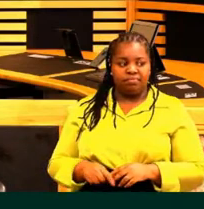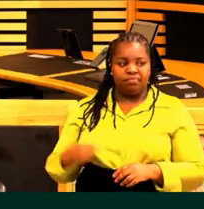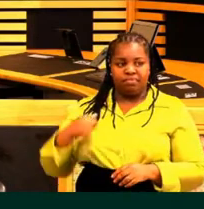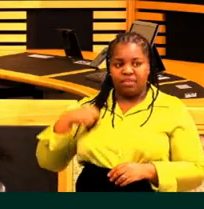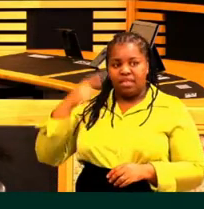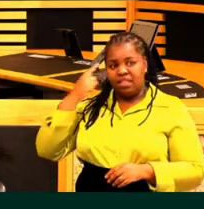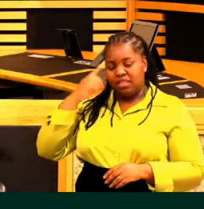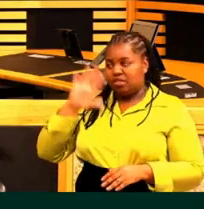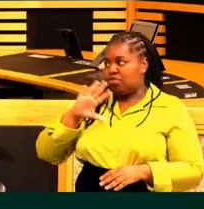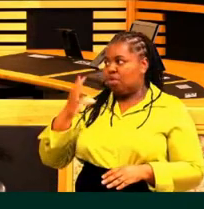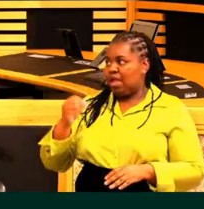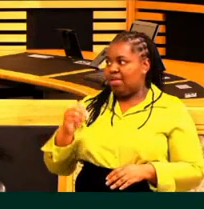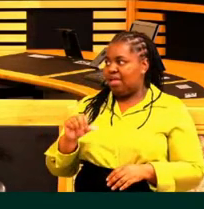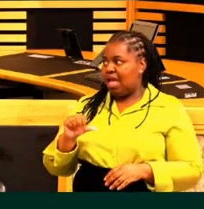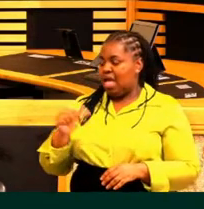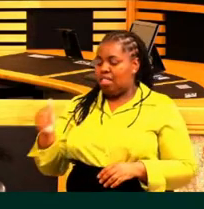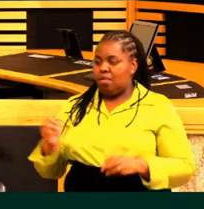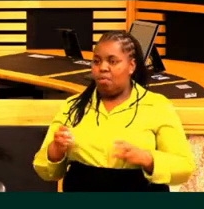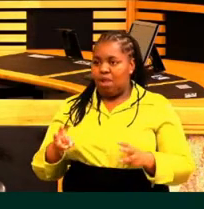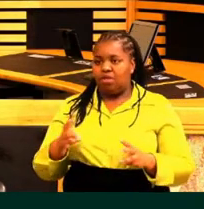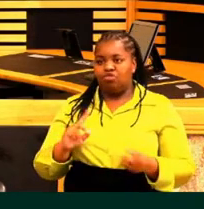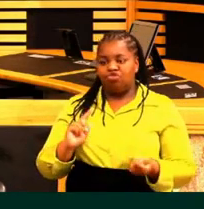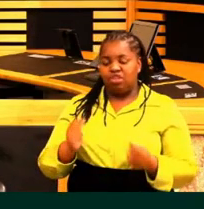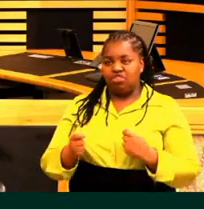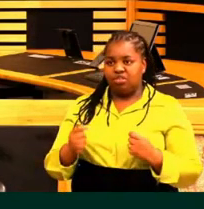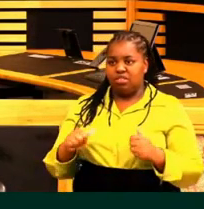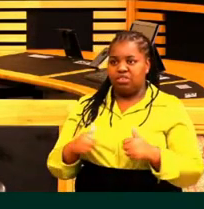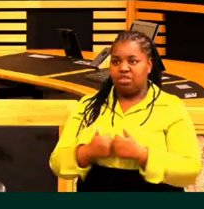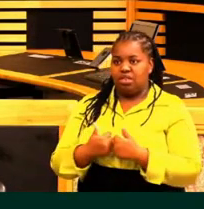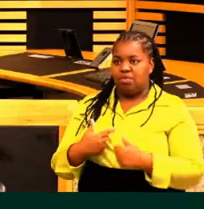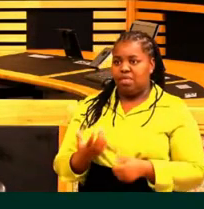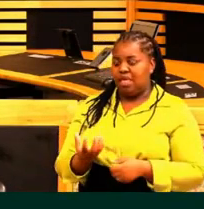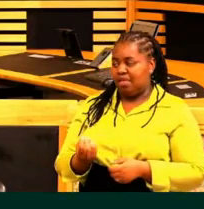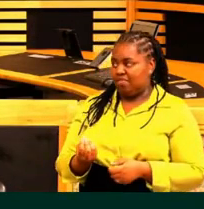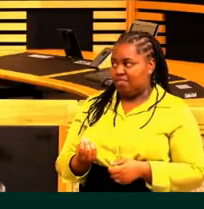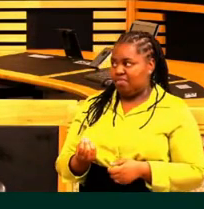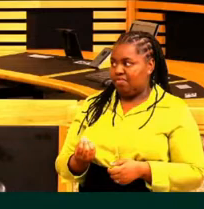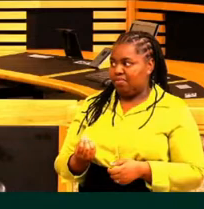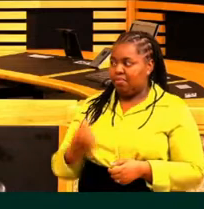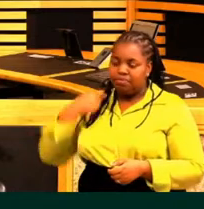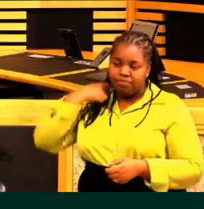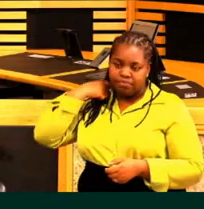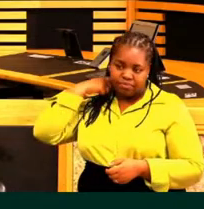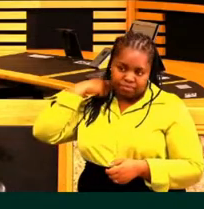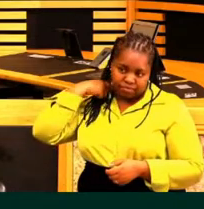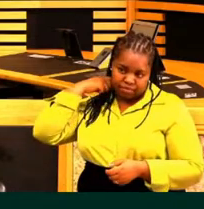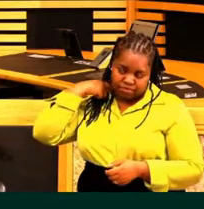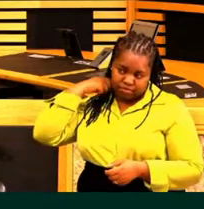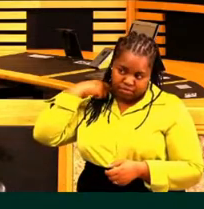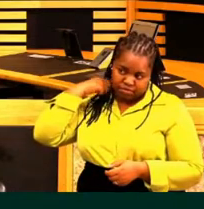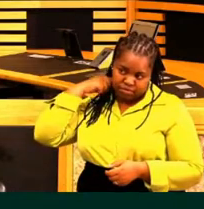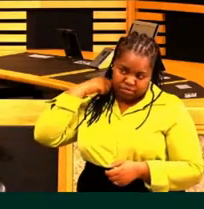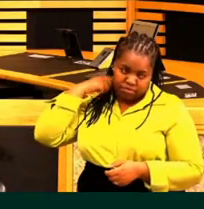no alternative on changing the challenges we have in mainstream in mainstreaming